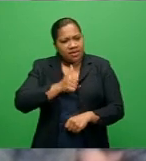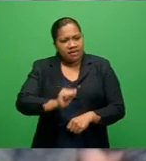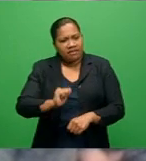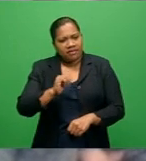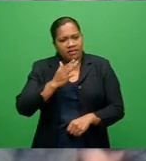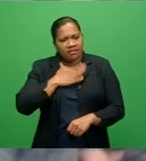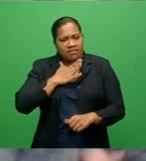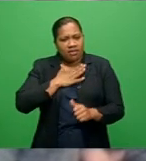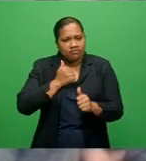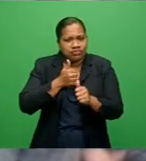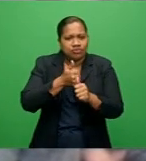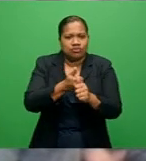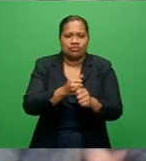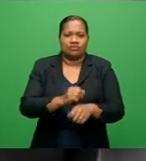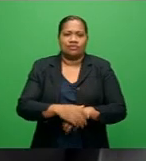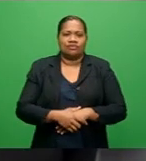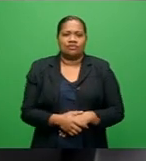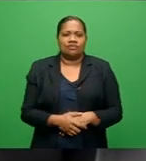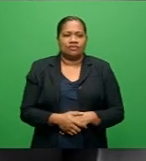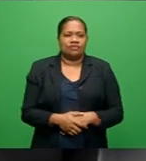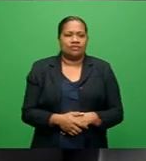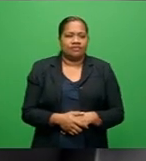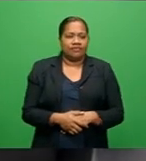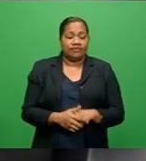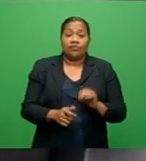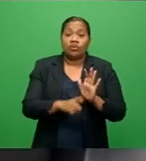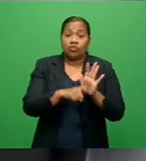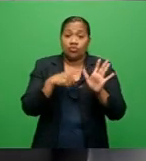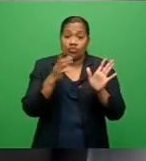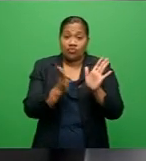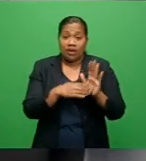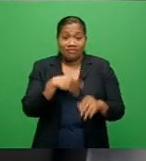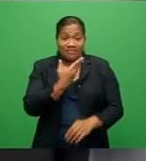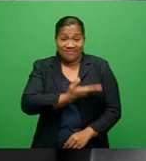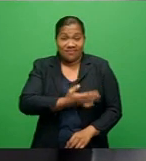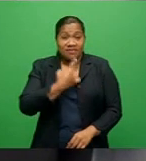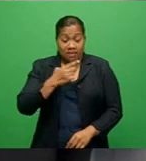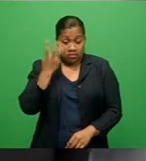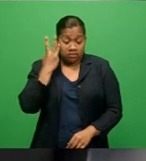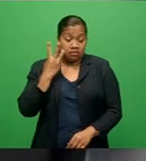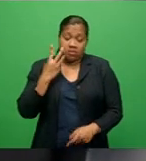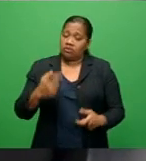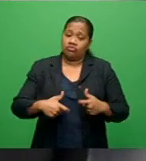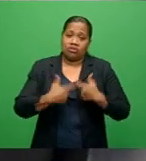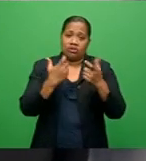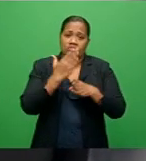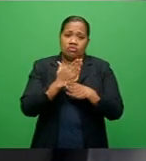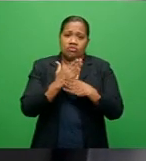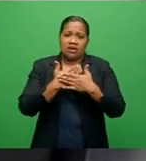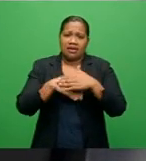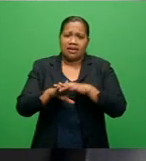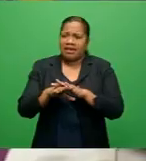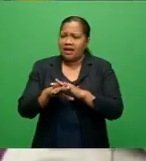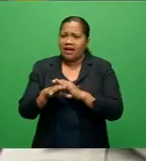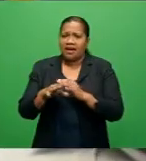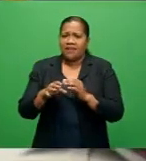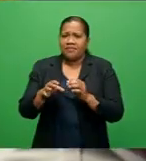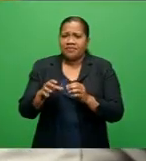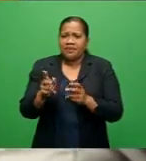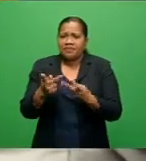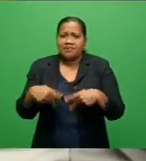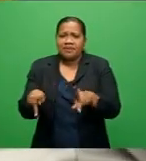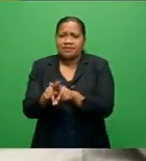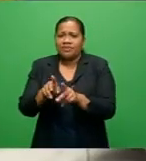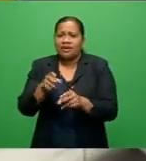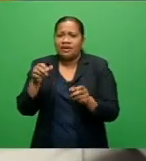to everyone else. Ram says for women, it's a challenge working in a male-dominated field, but the sky is the